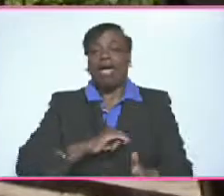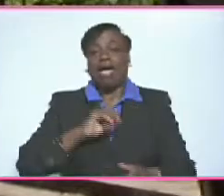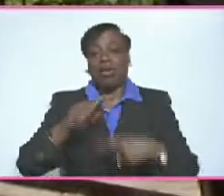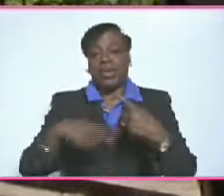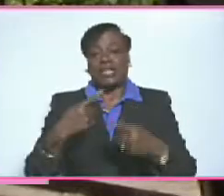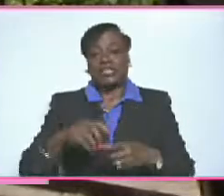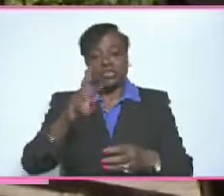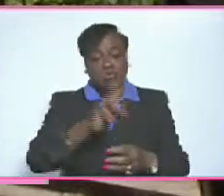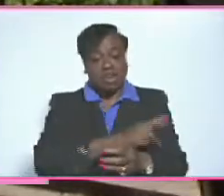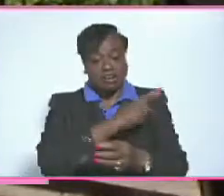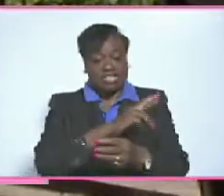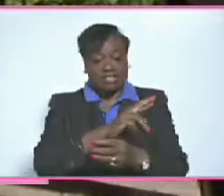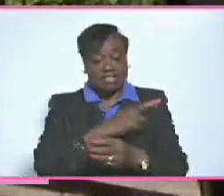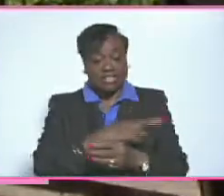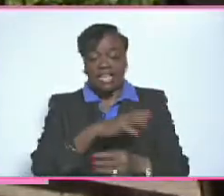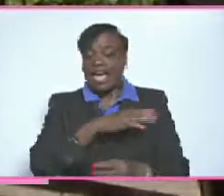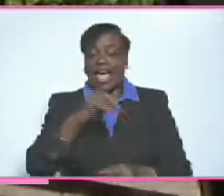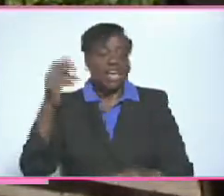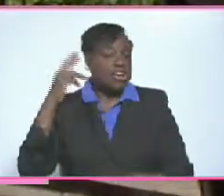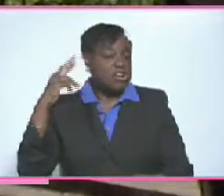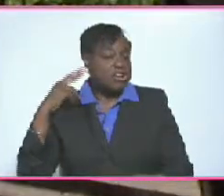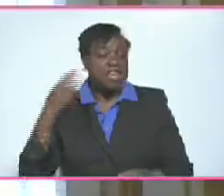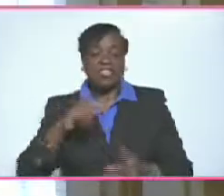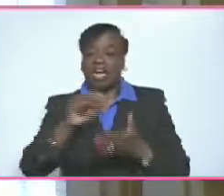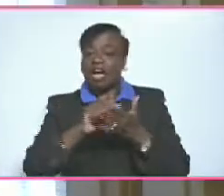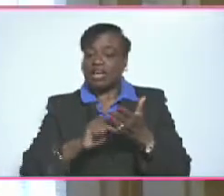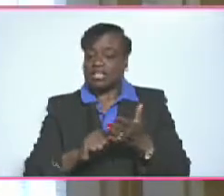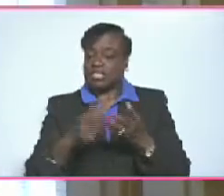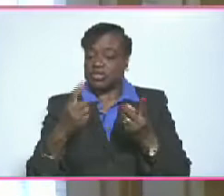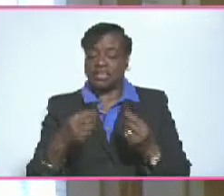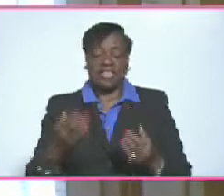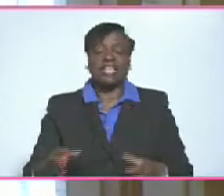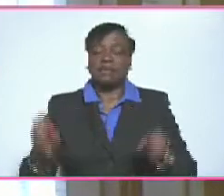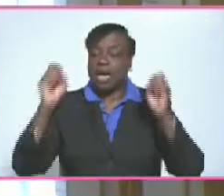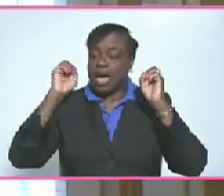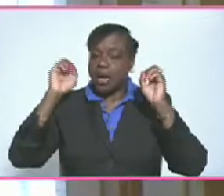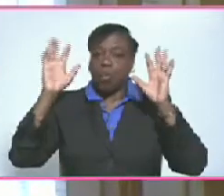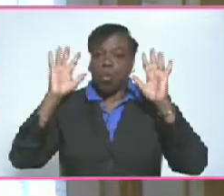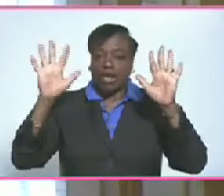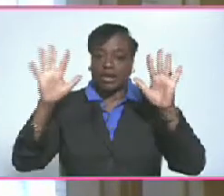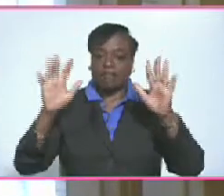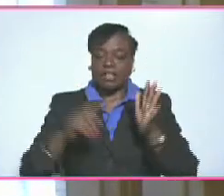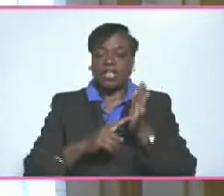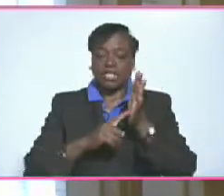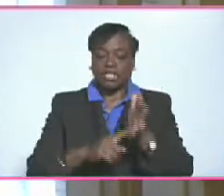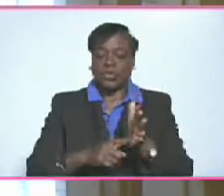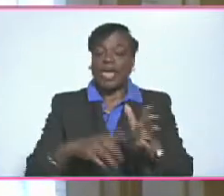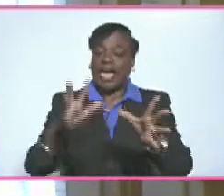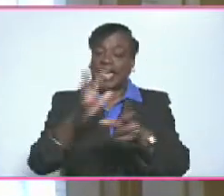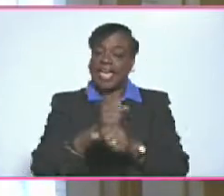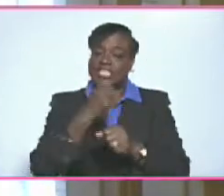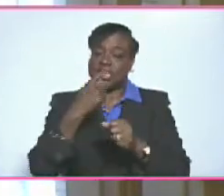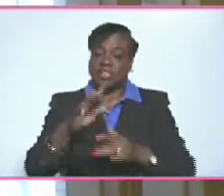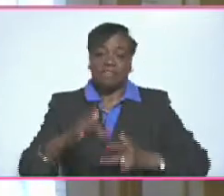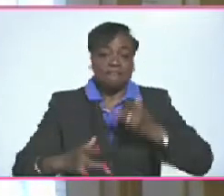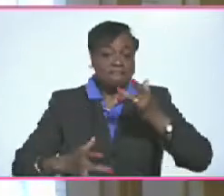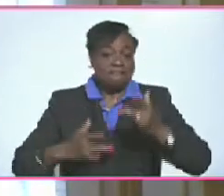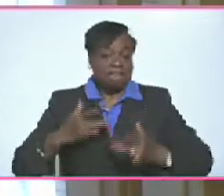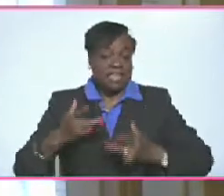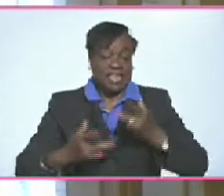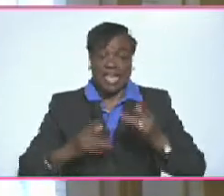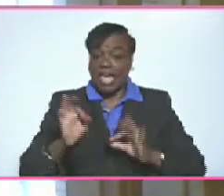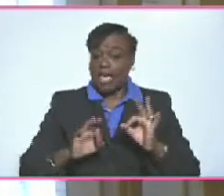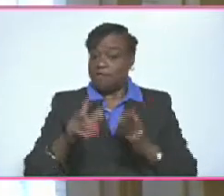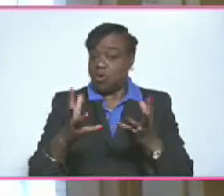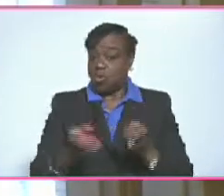do their thing. I just know that it's going to be a really amazing show. Well, that's been another exciting look at Catching the Feeling. Again, if you have something that you want